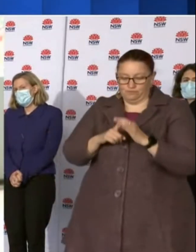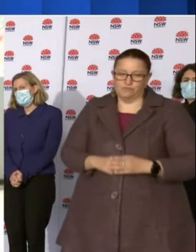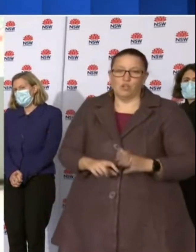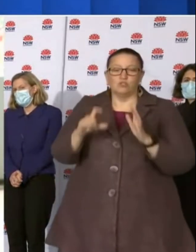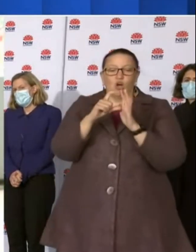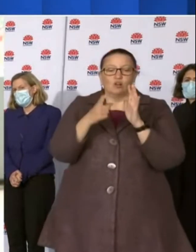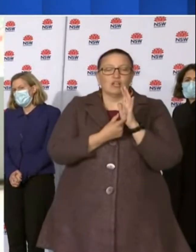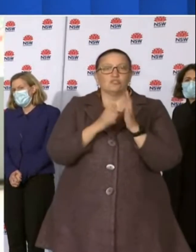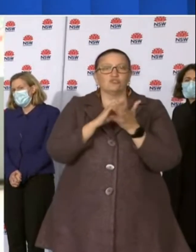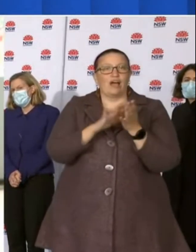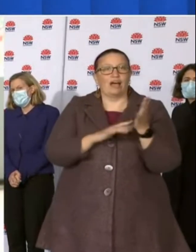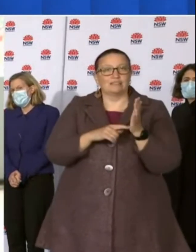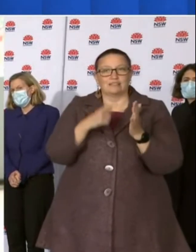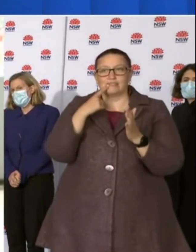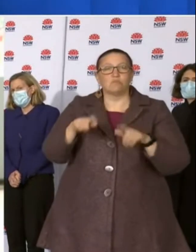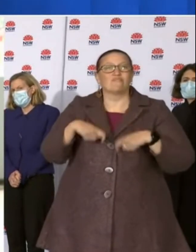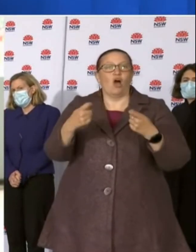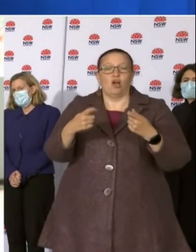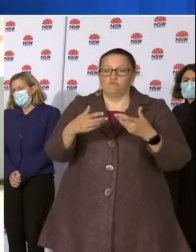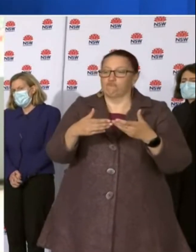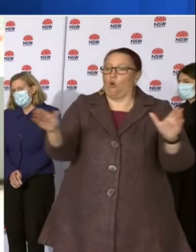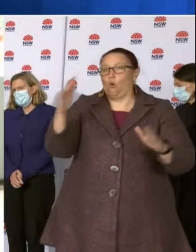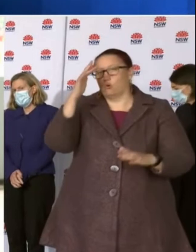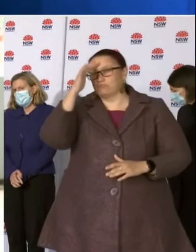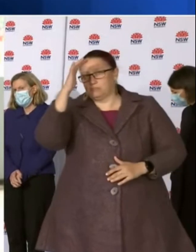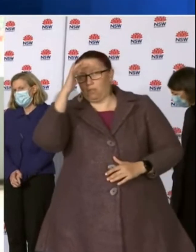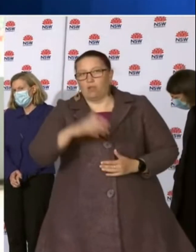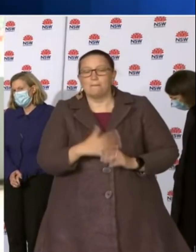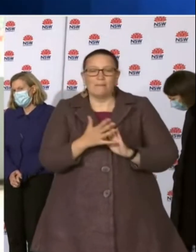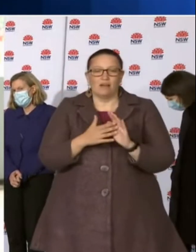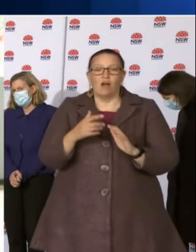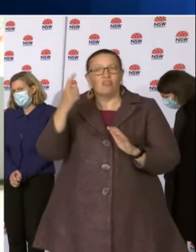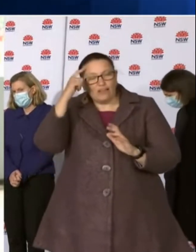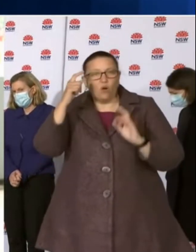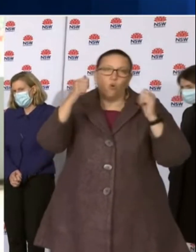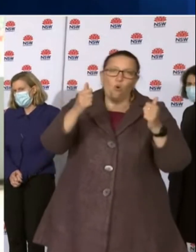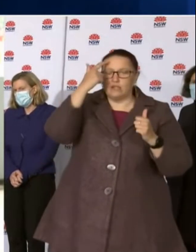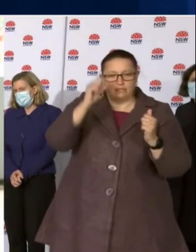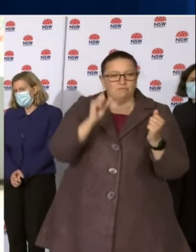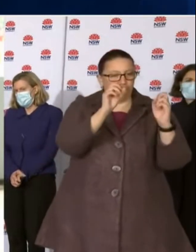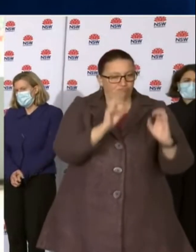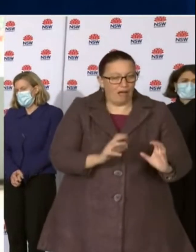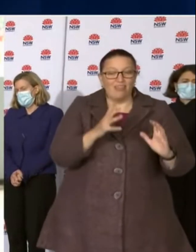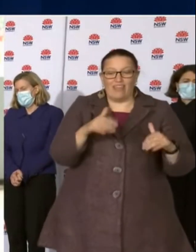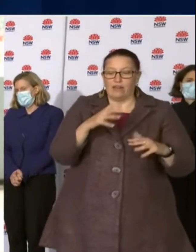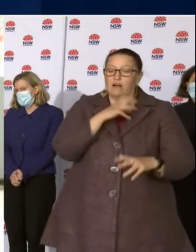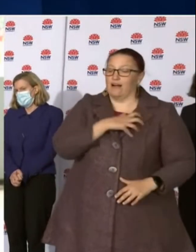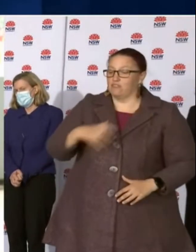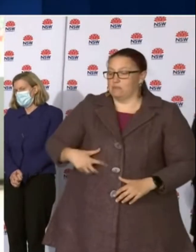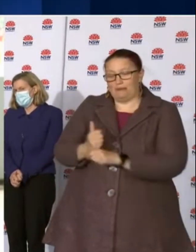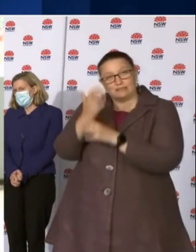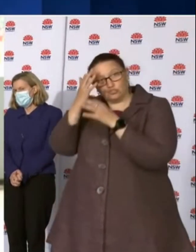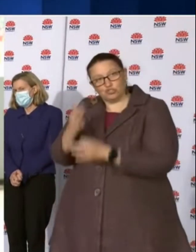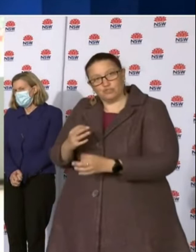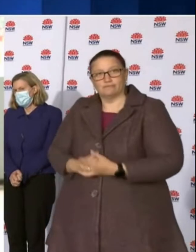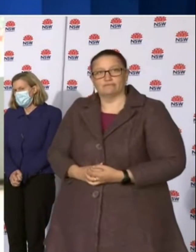we provide broad principles, and then it's up to the whole of government to make a decision based on the broad principles outlined by Dr. Chan. So could